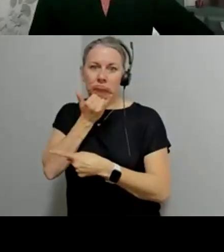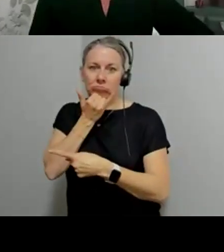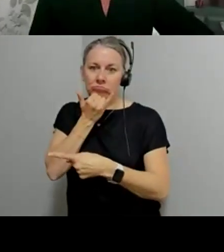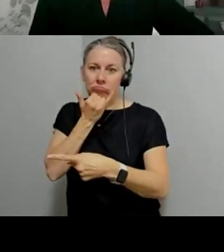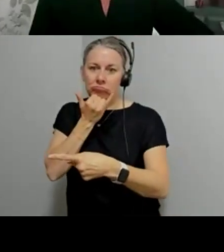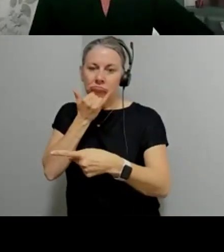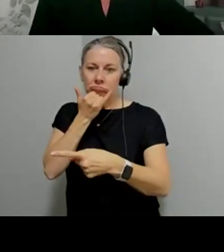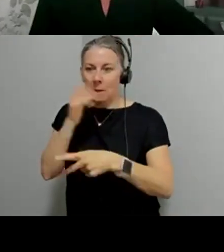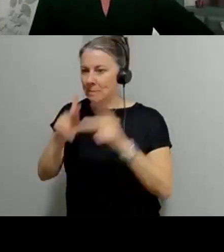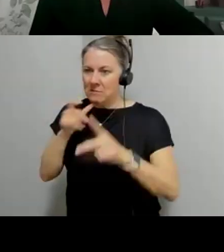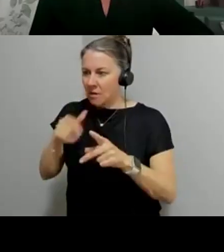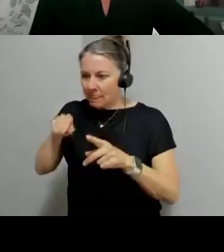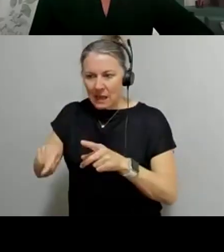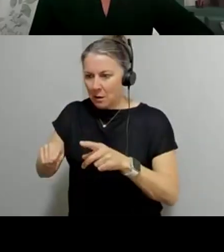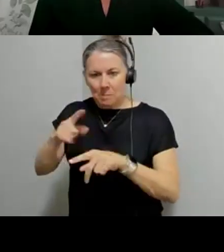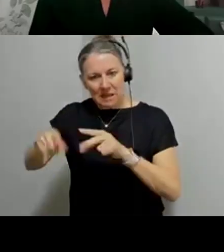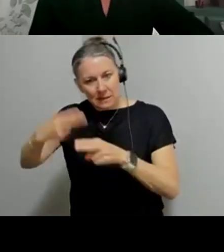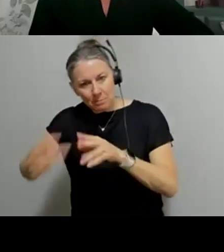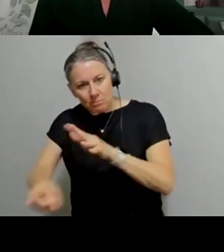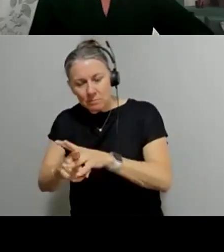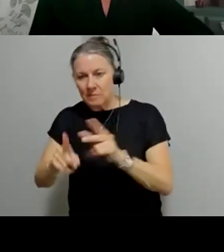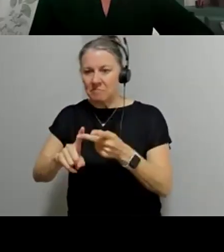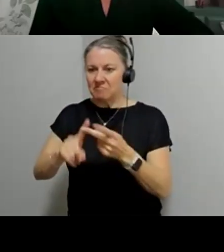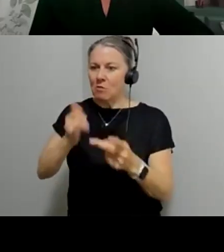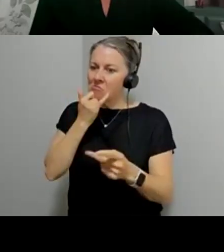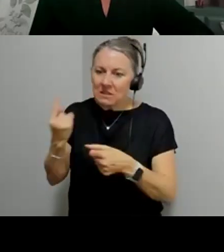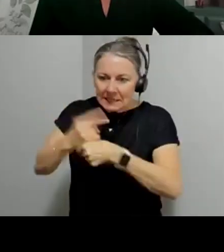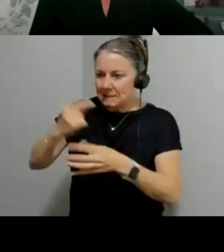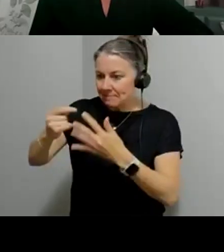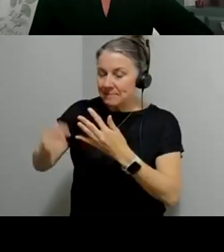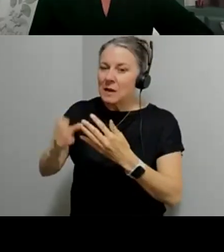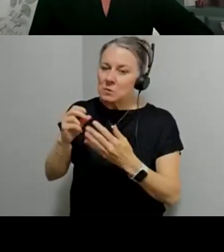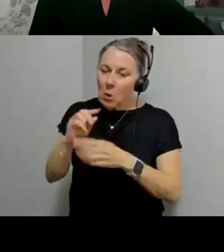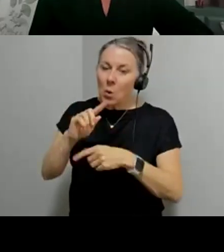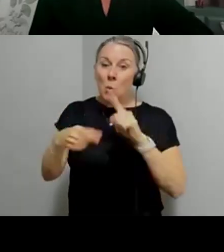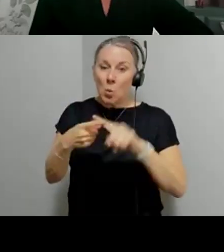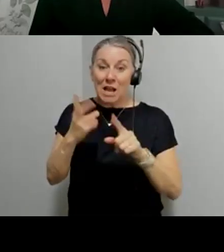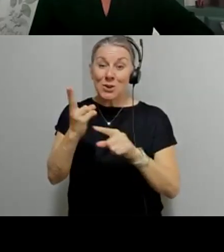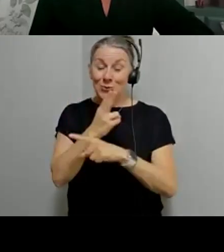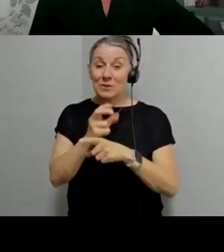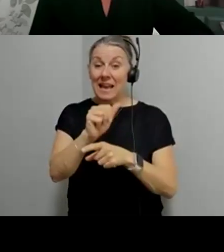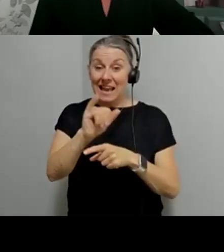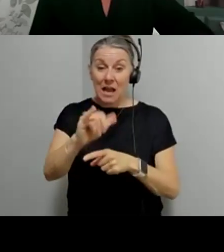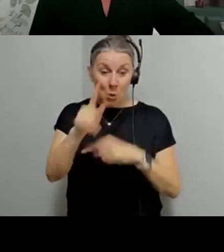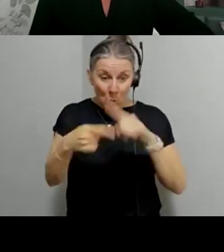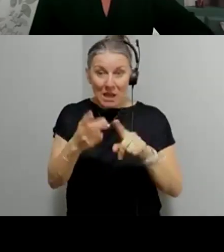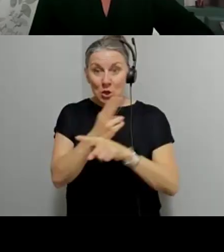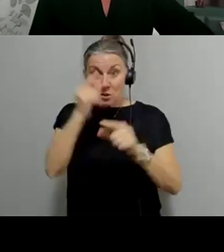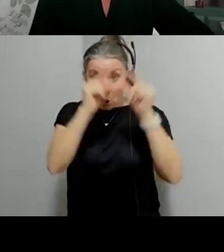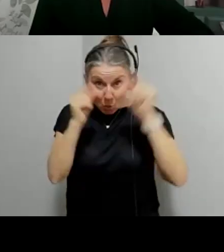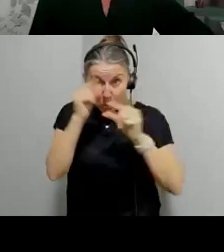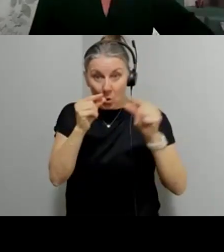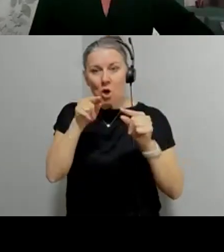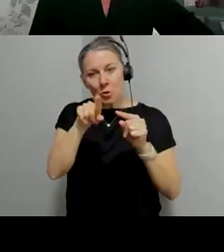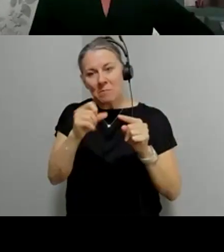So, you also have to kind of watch. You have to know your issue well enough to know when you're getting, even on something sort of basic like